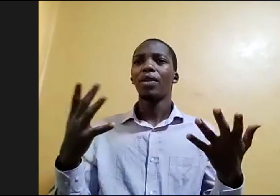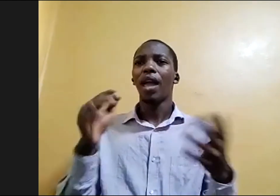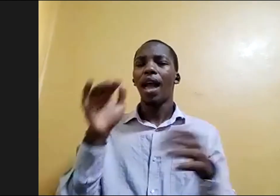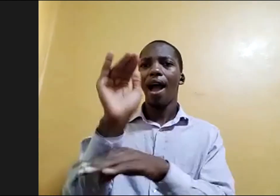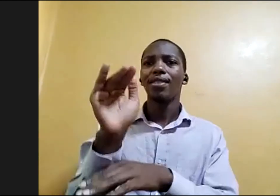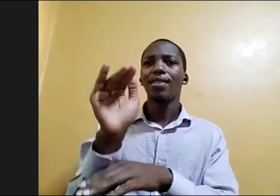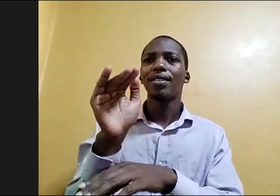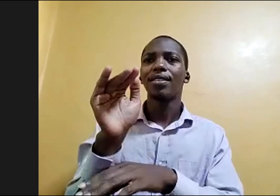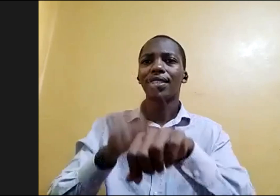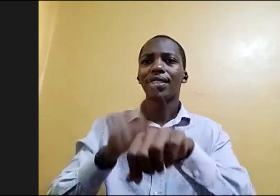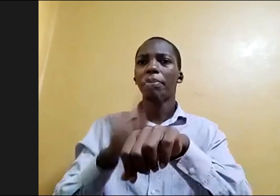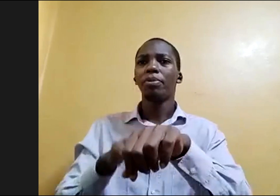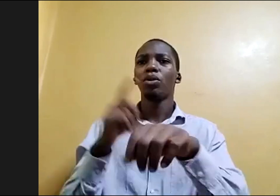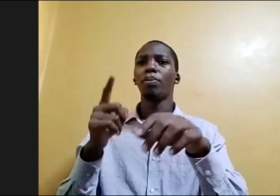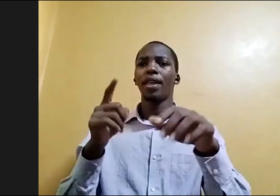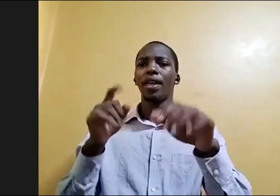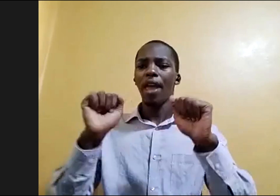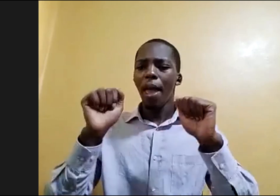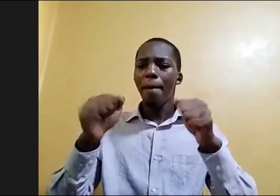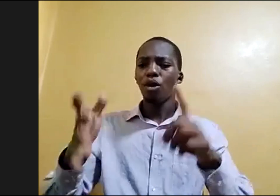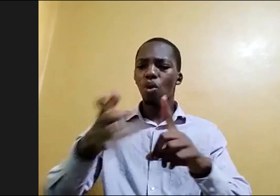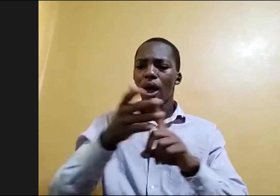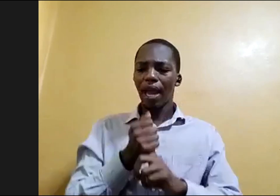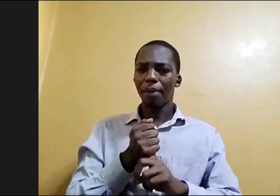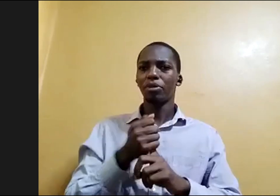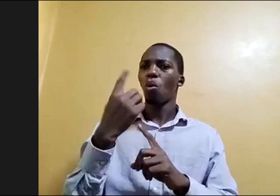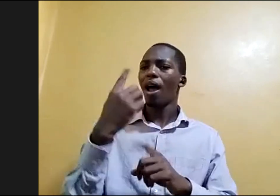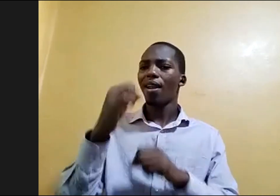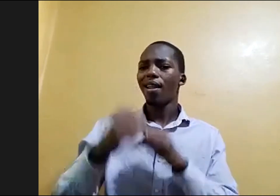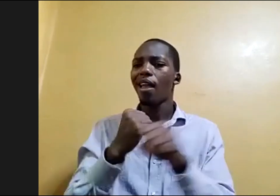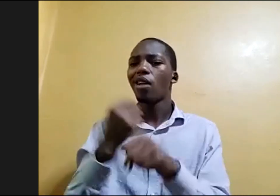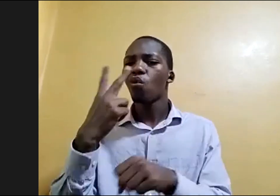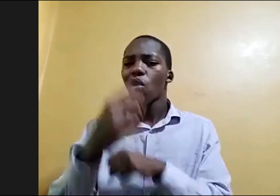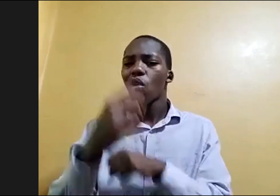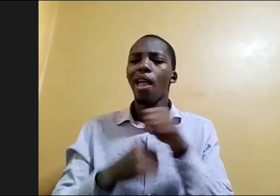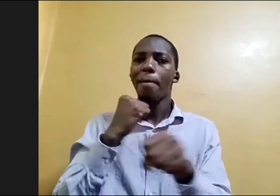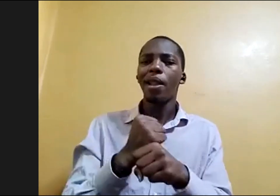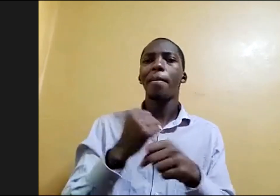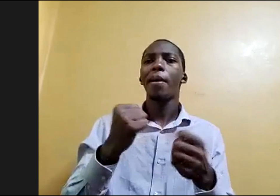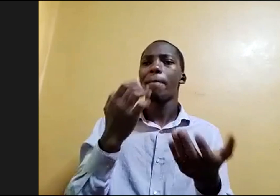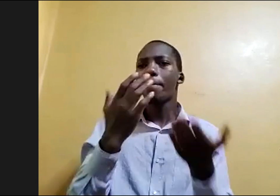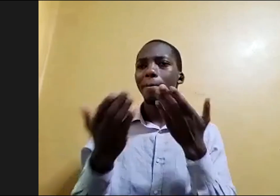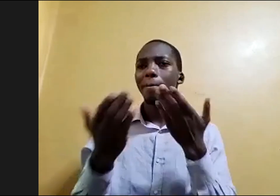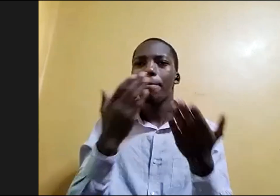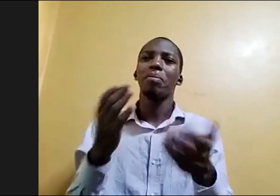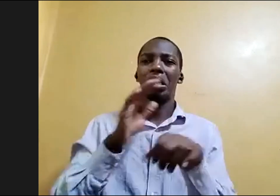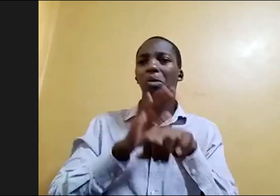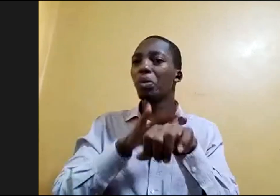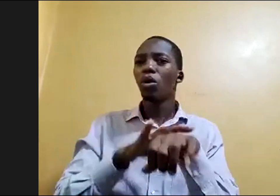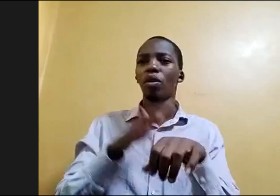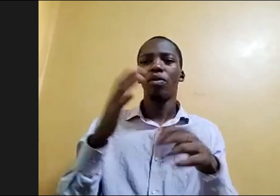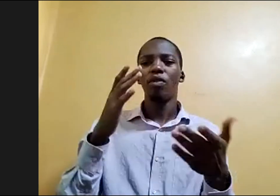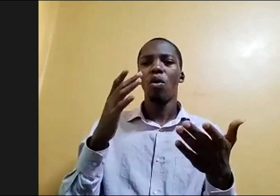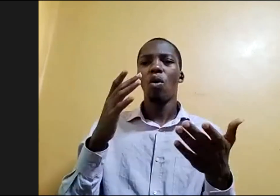able to adapt. Sometimes maybe a 2-year period for the European Union might be reasonable, or for our countries could be 3 or 4. So this